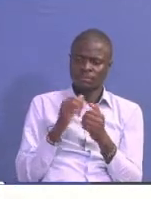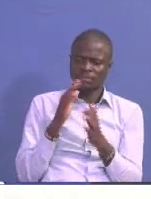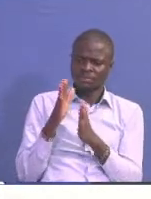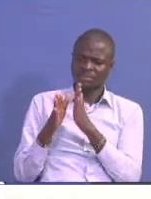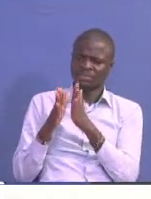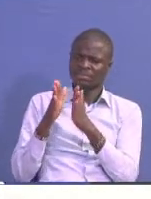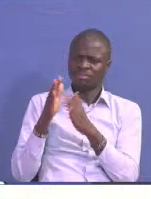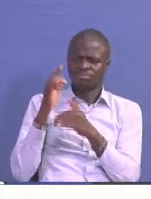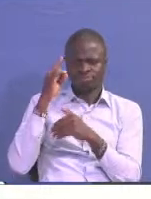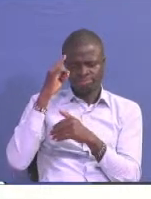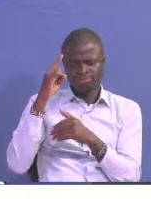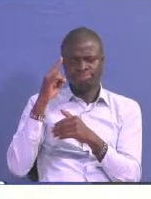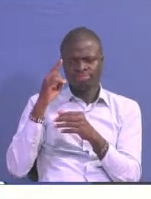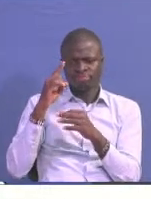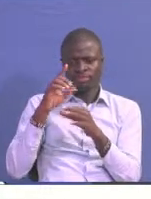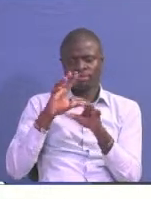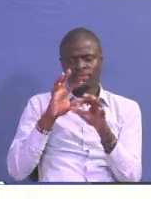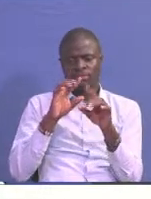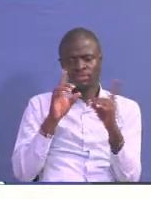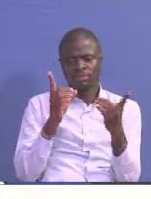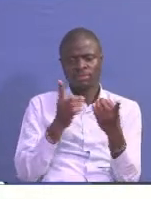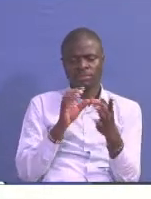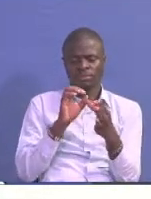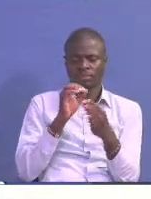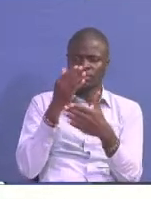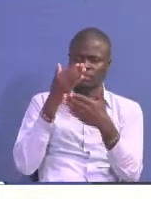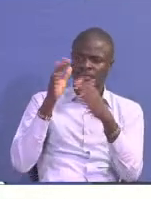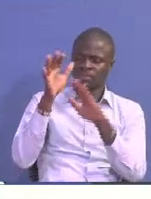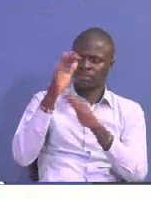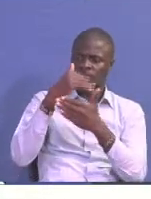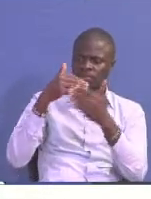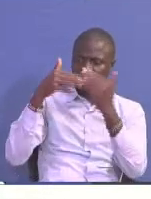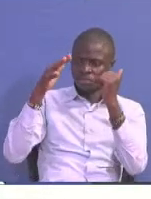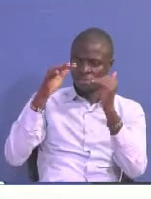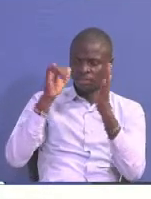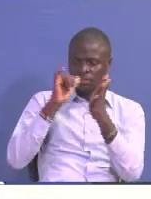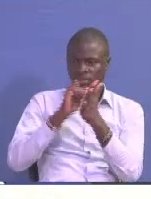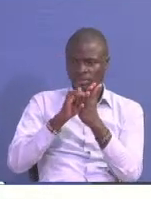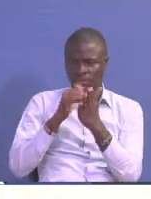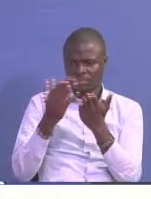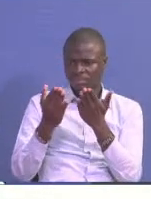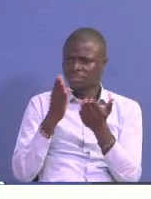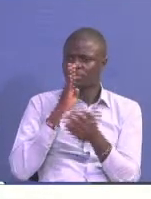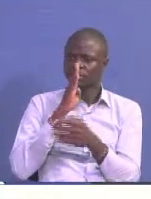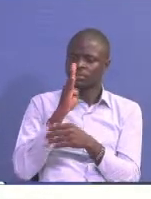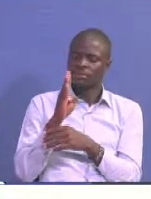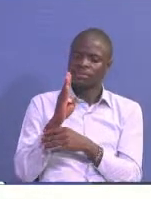for faculty or for the whole university, then that may be